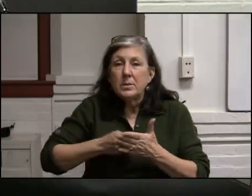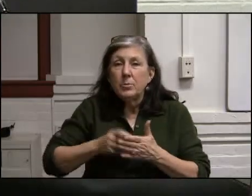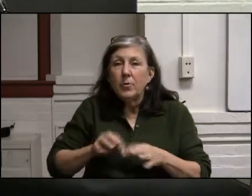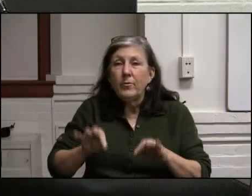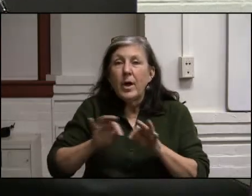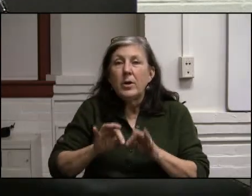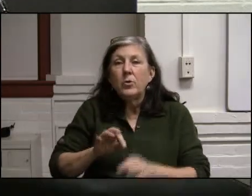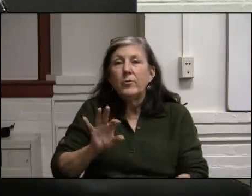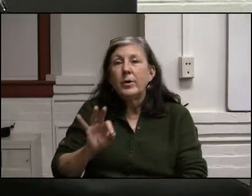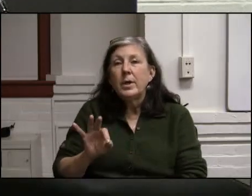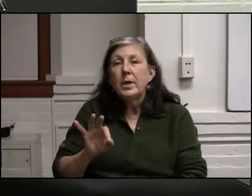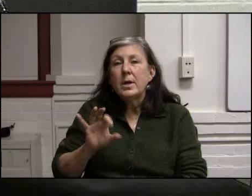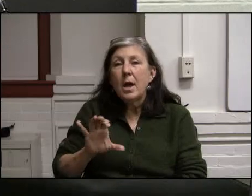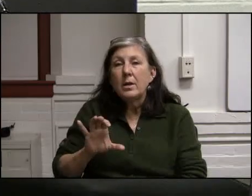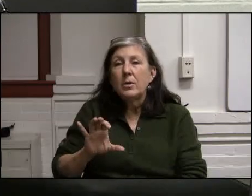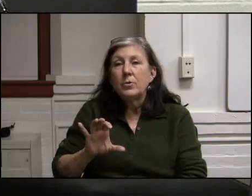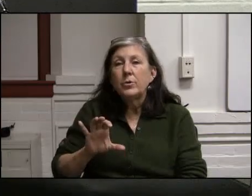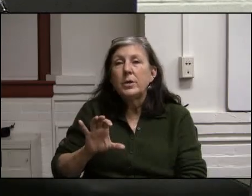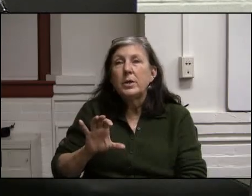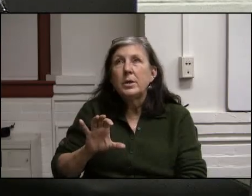of